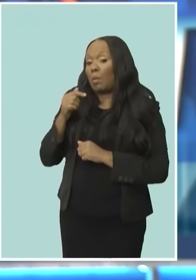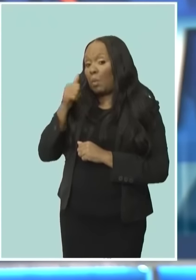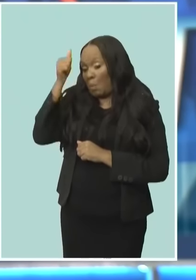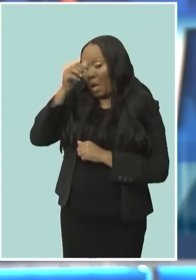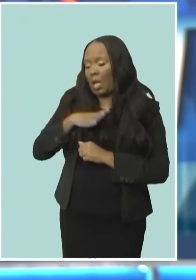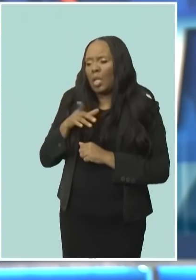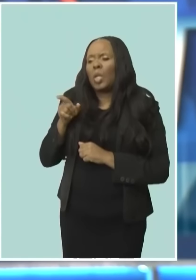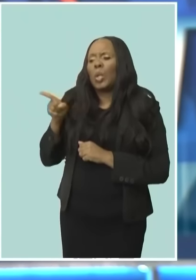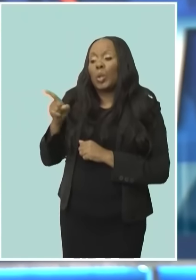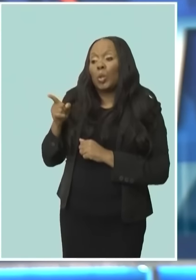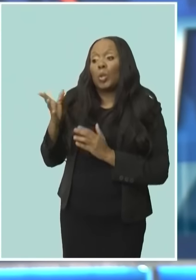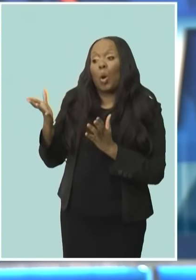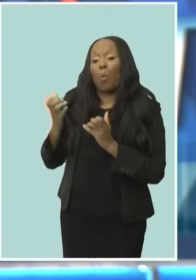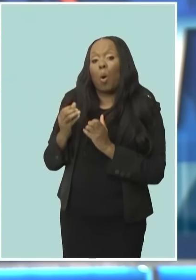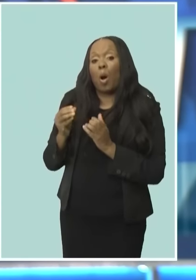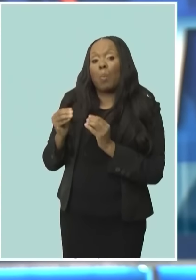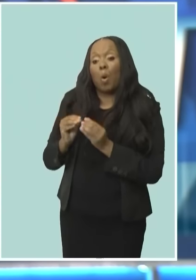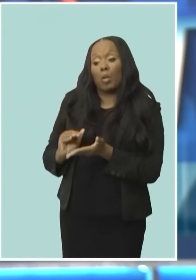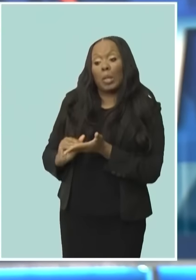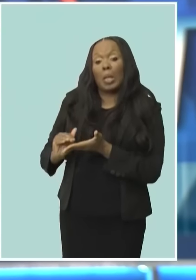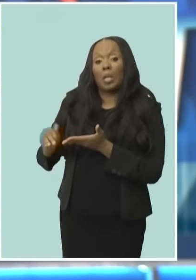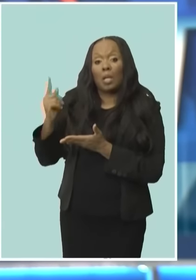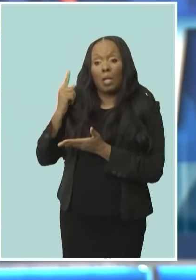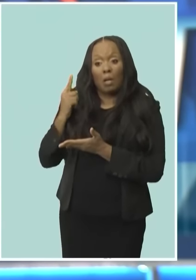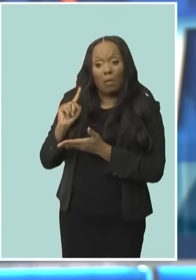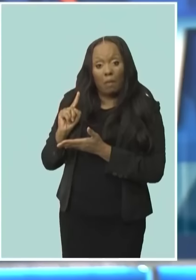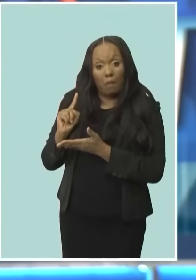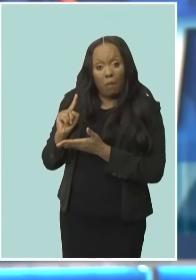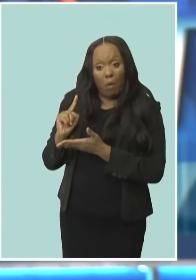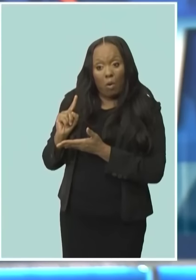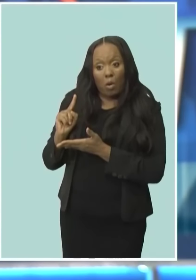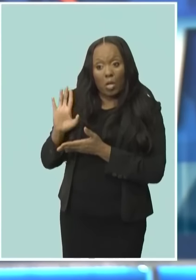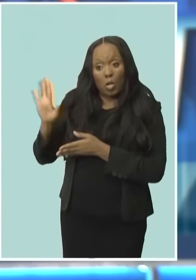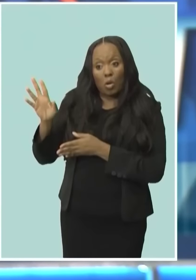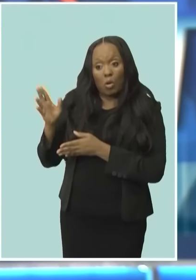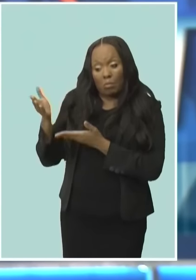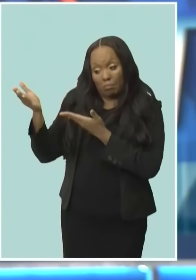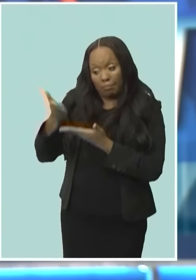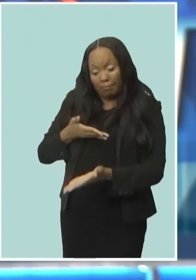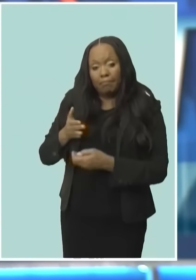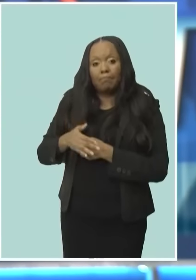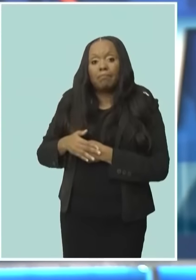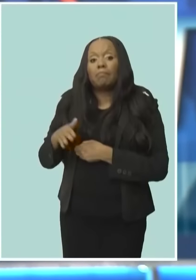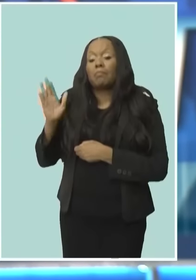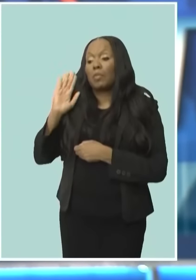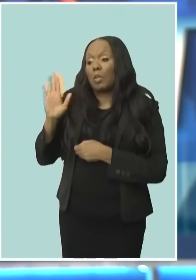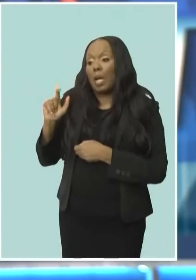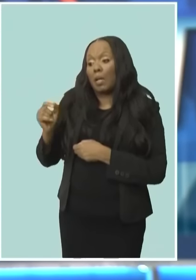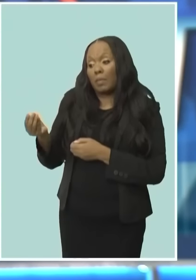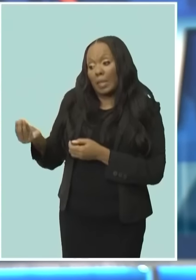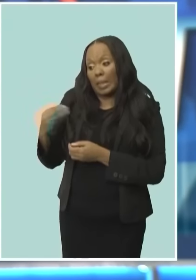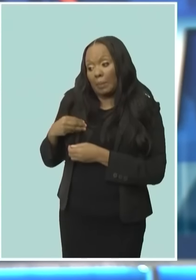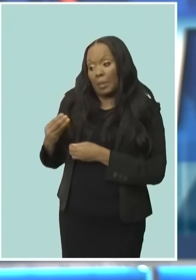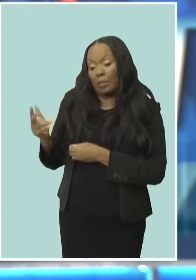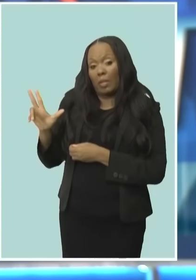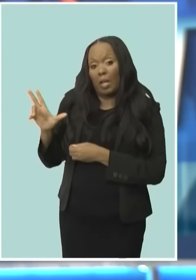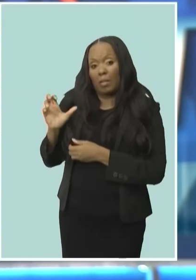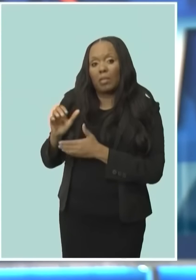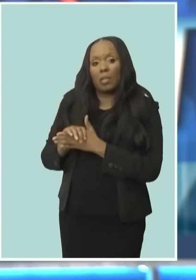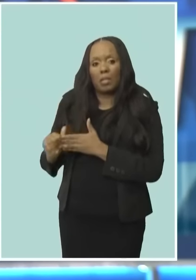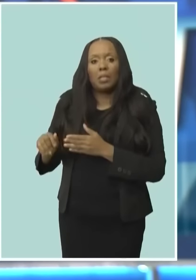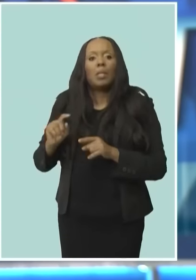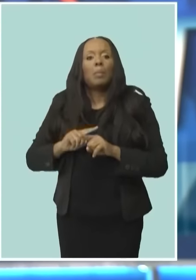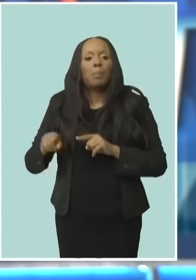26. Magistrate Douglas Frederick granted bail in the sum of $5,000 and ordered her to surrender her travel